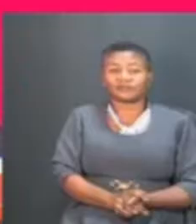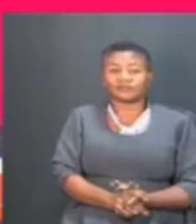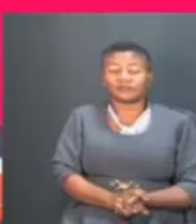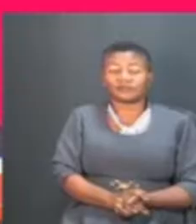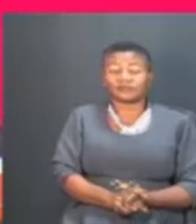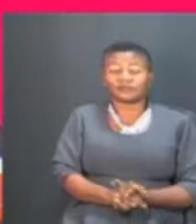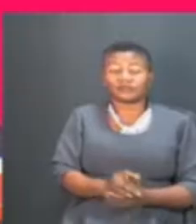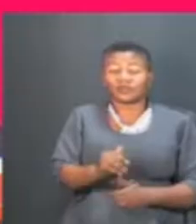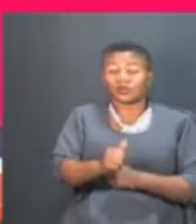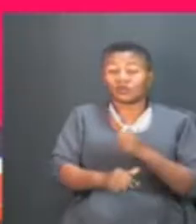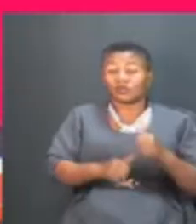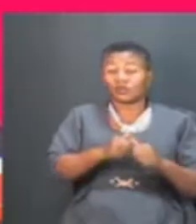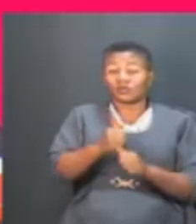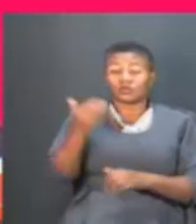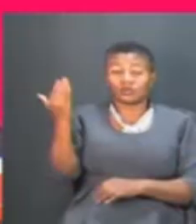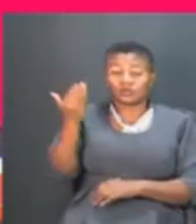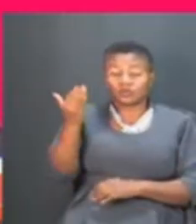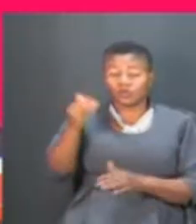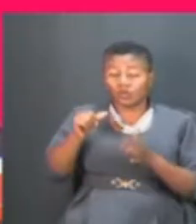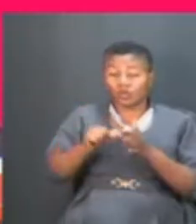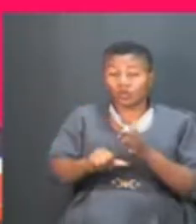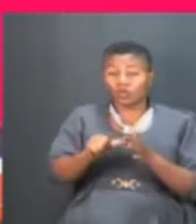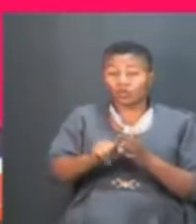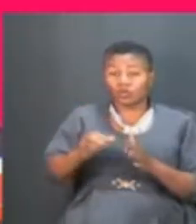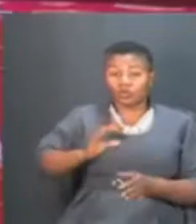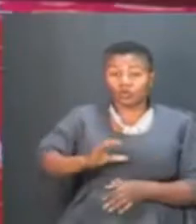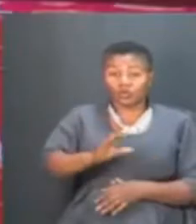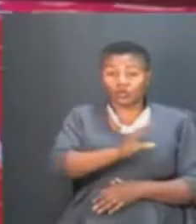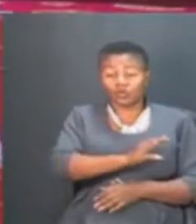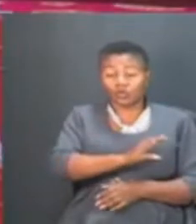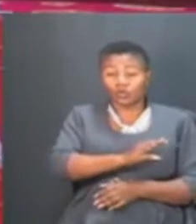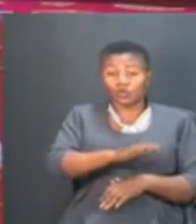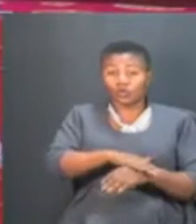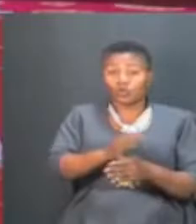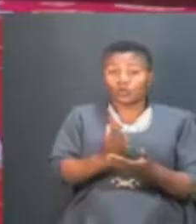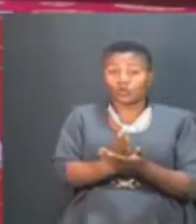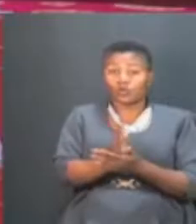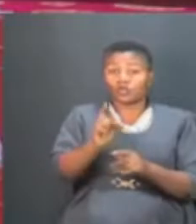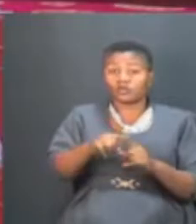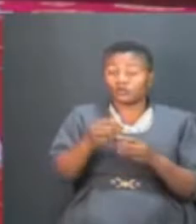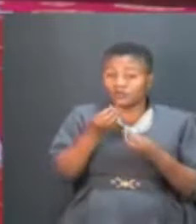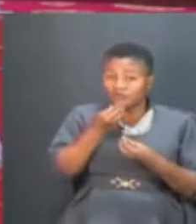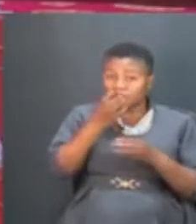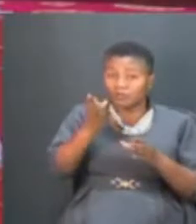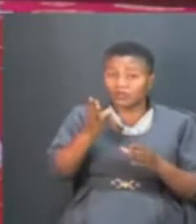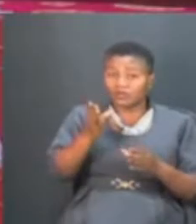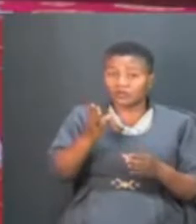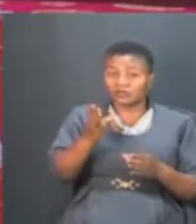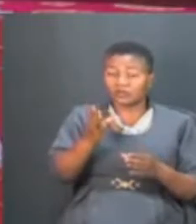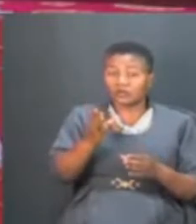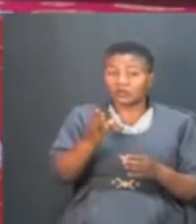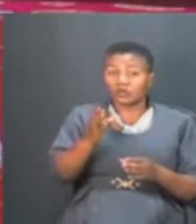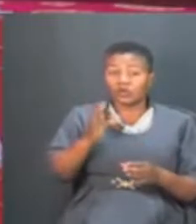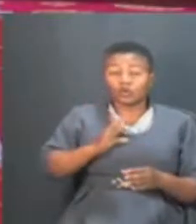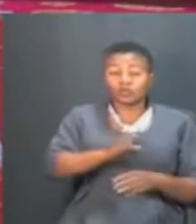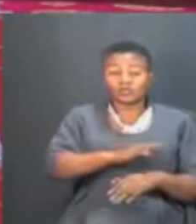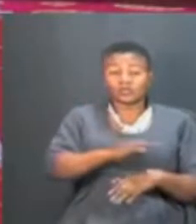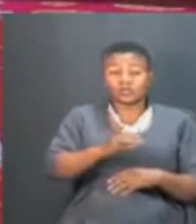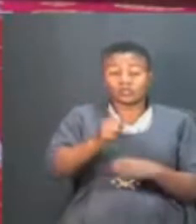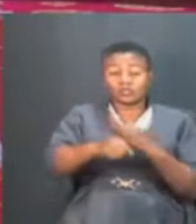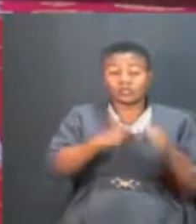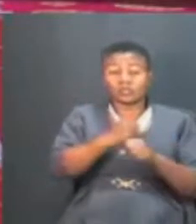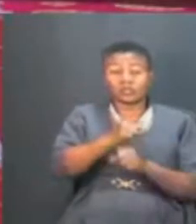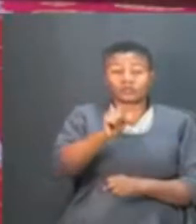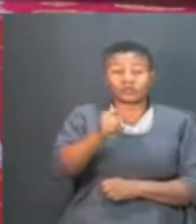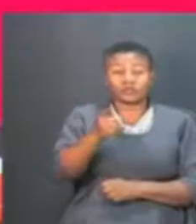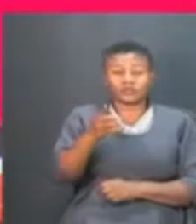Annual statement by the Audit Committee of the Right to Information Commission for the year 2024. Honourable